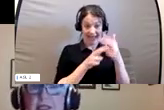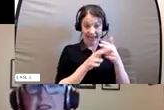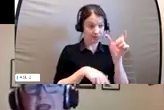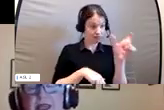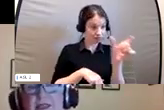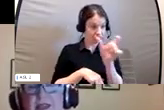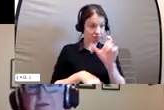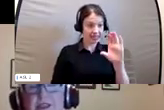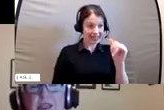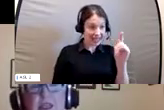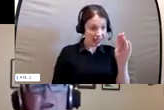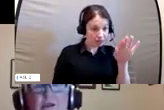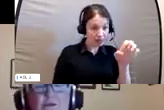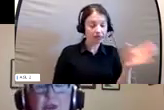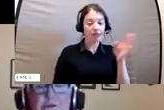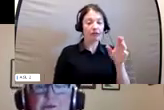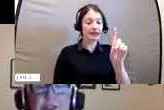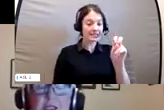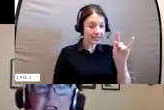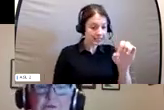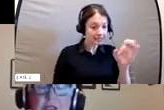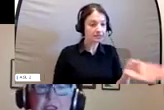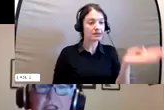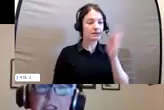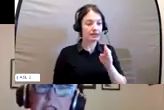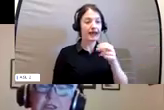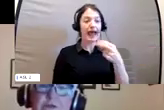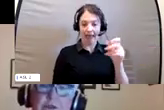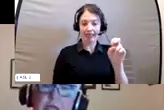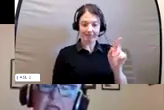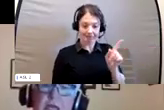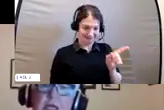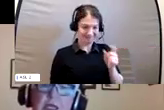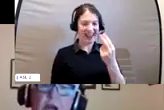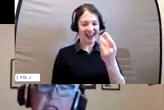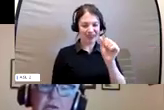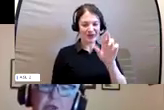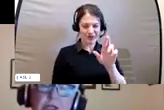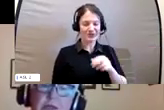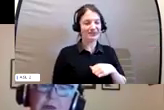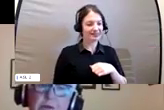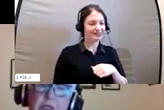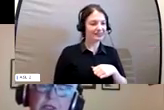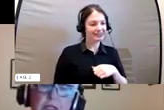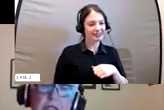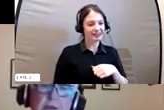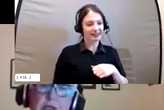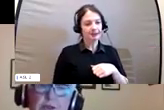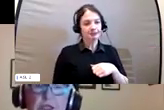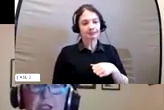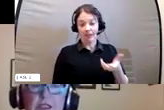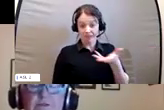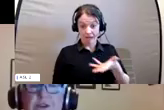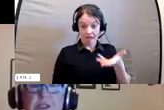and Heather Lovett, we've conducted research interviewing 9 community members